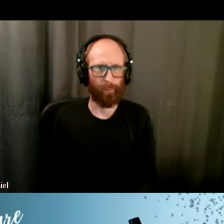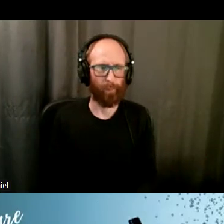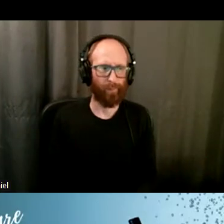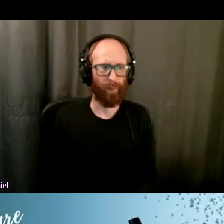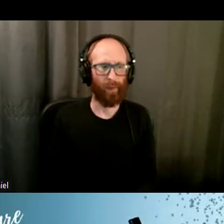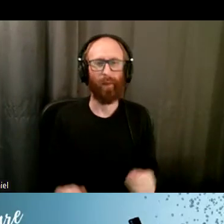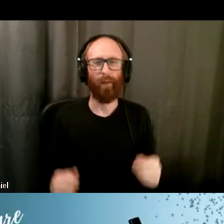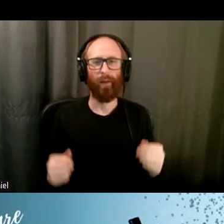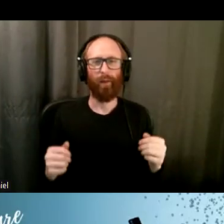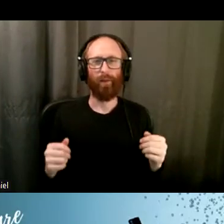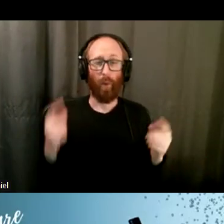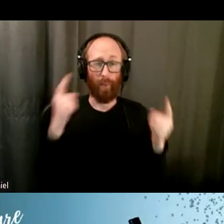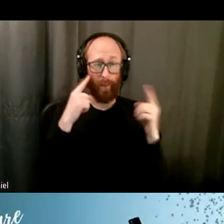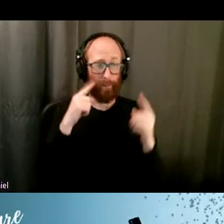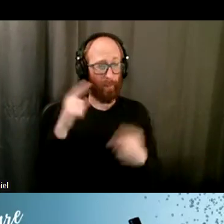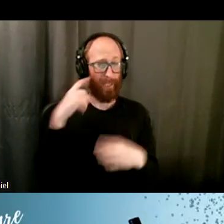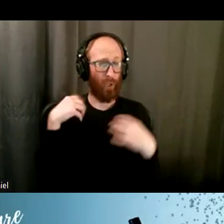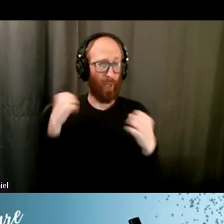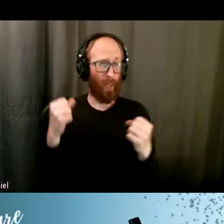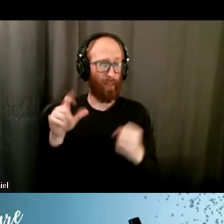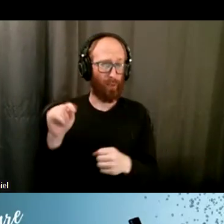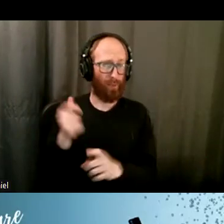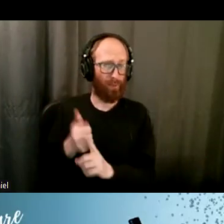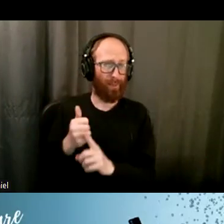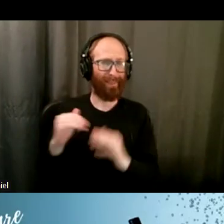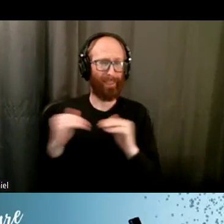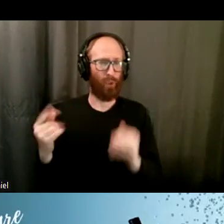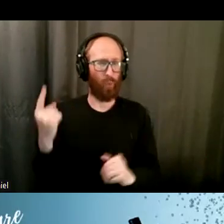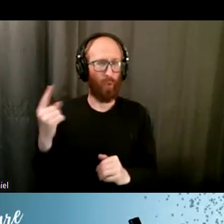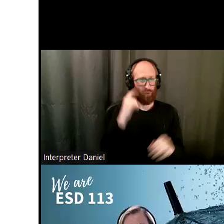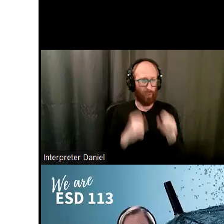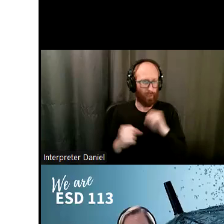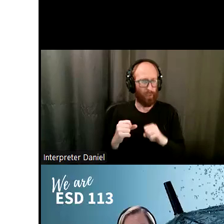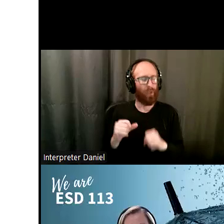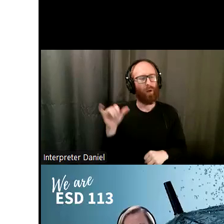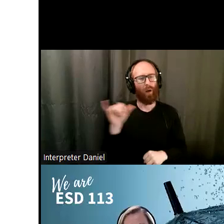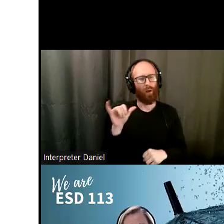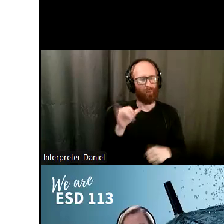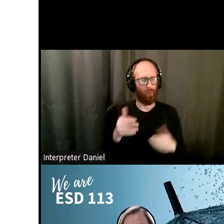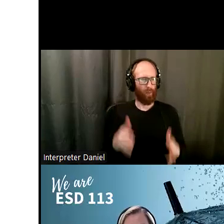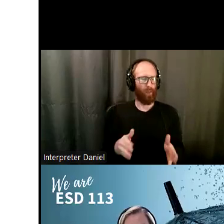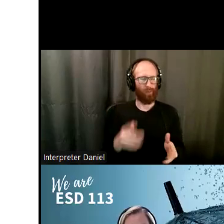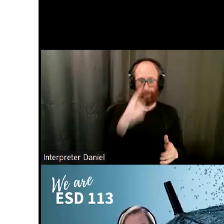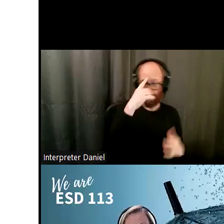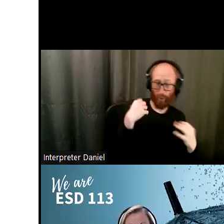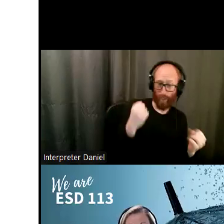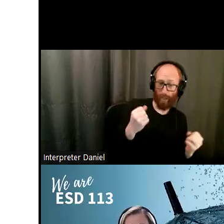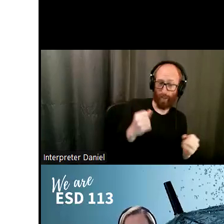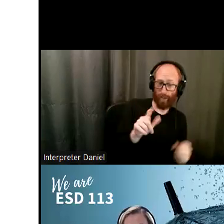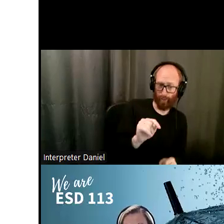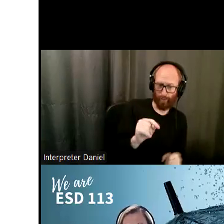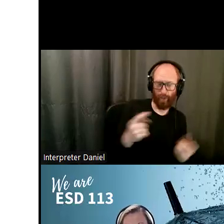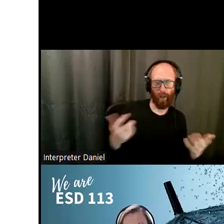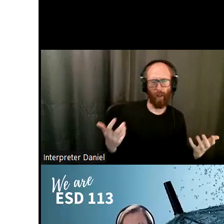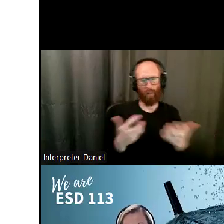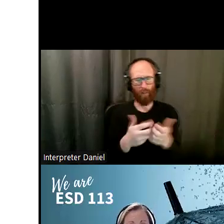Thinking of mental health literacy as a Tier 1 strategy also provides a framework for alignment of mental health literacy with